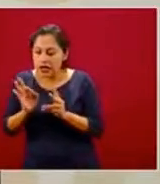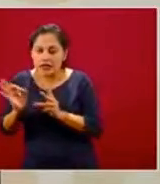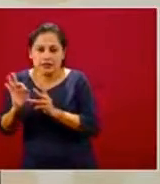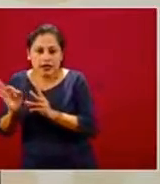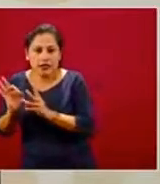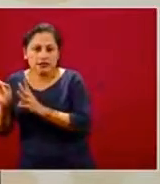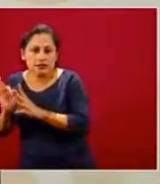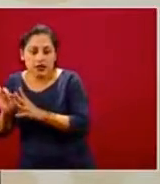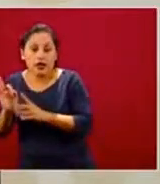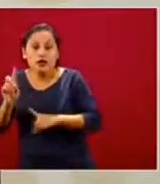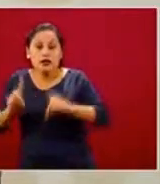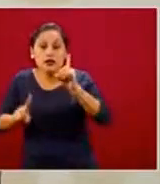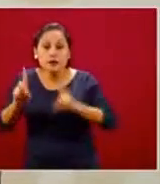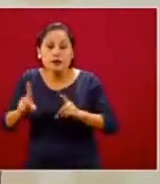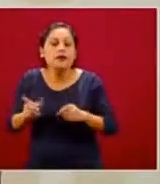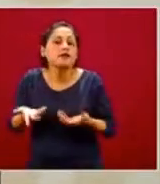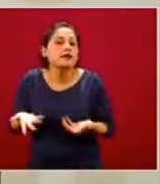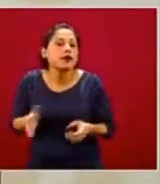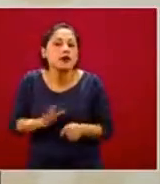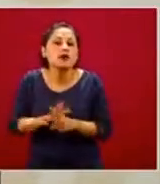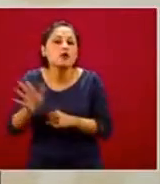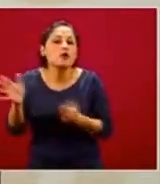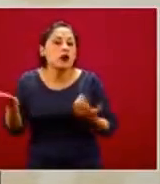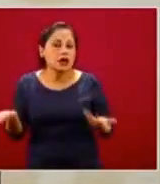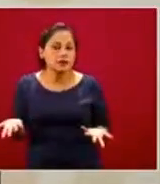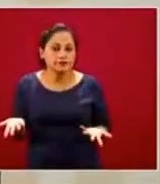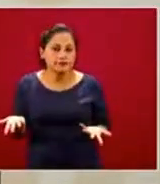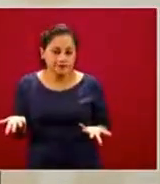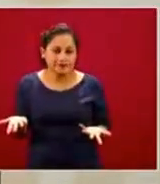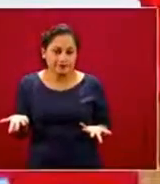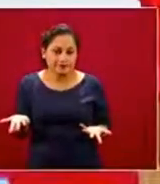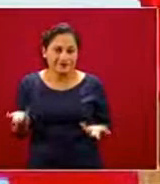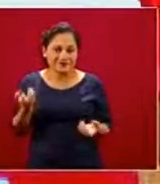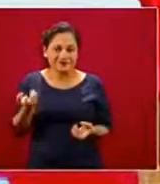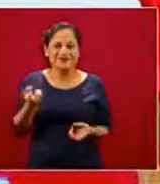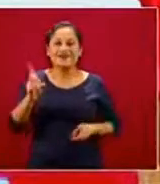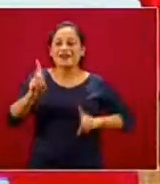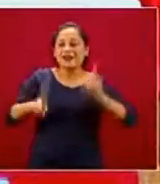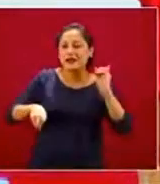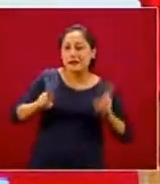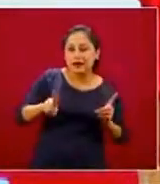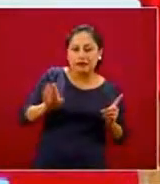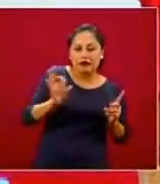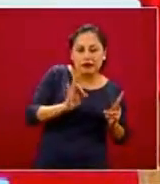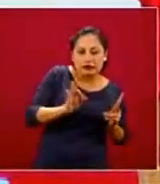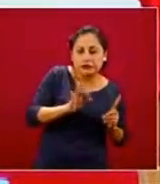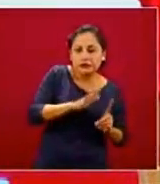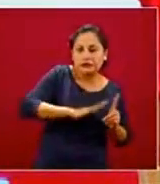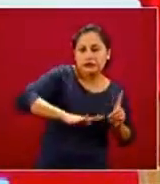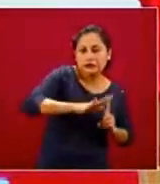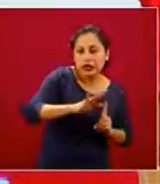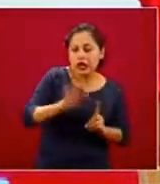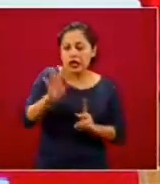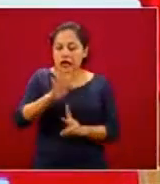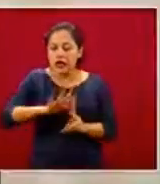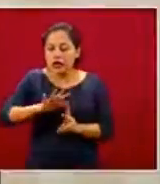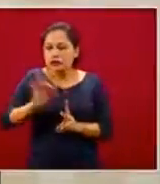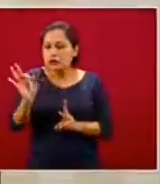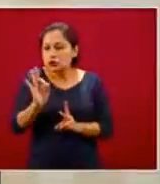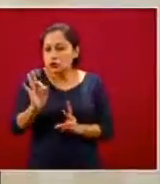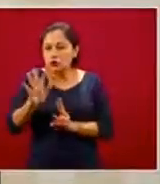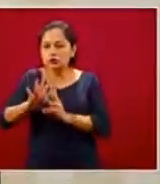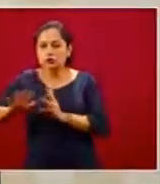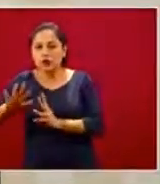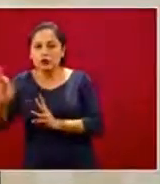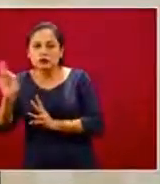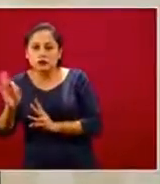that depend on certain conditions. So it's the famous if and only if. And it depends on the conditions that we see,